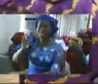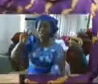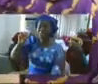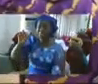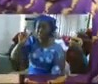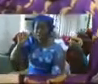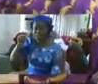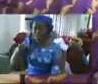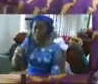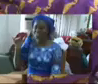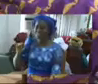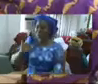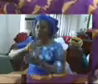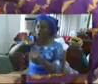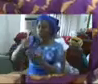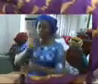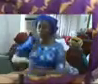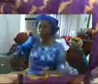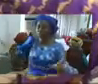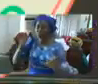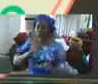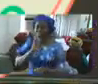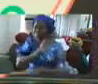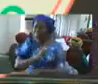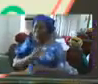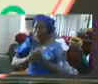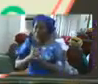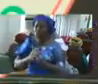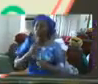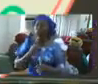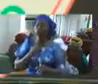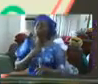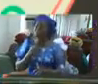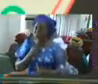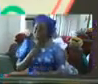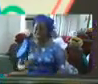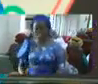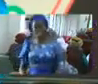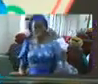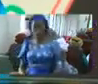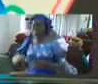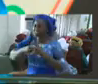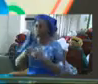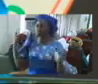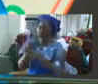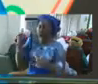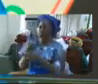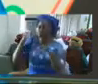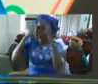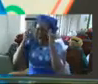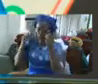They were thirsty. They came to where they needed to drink. The water was